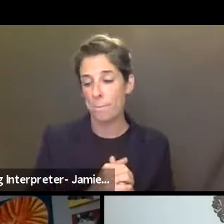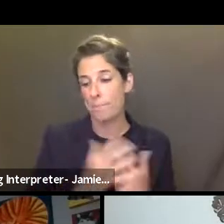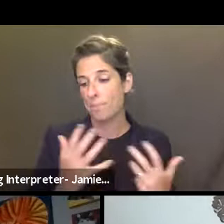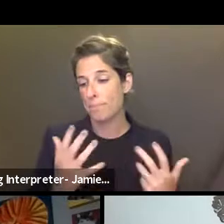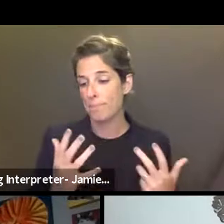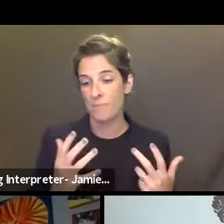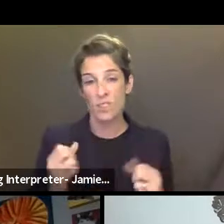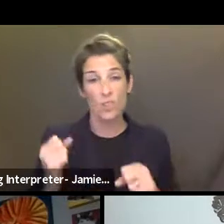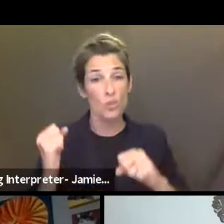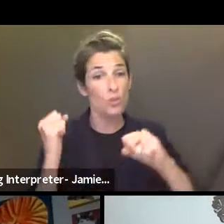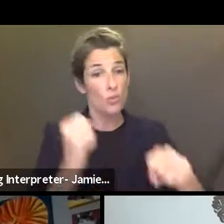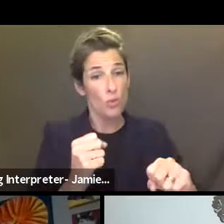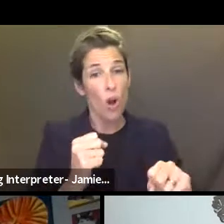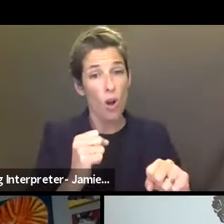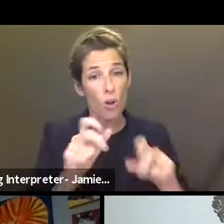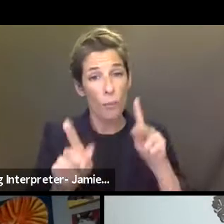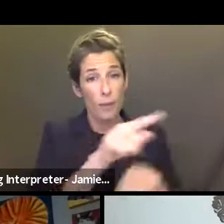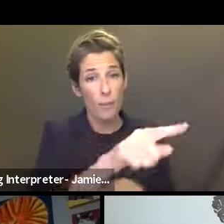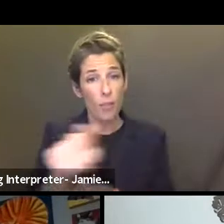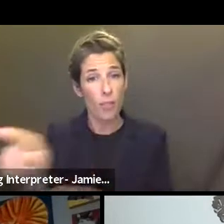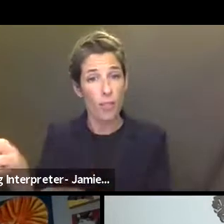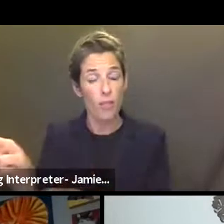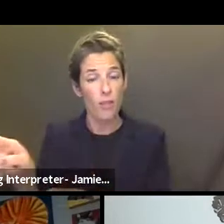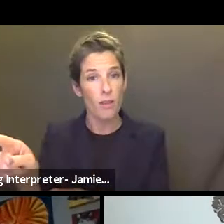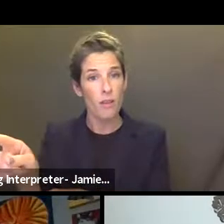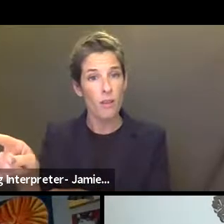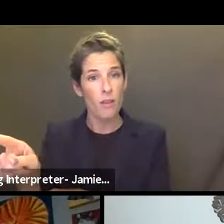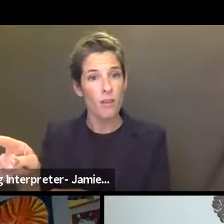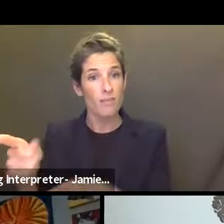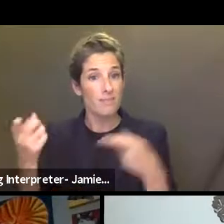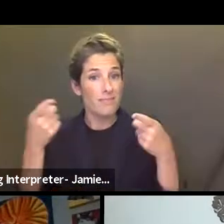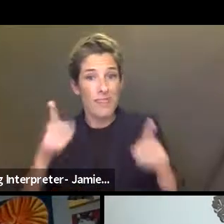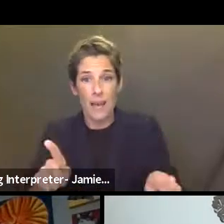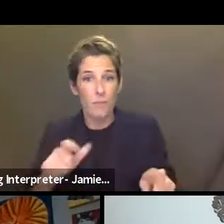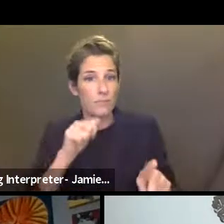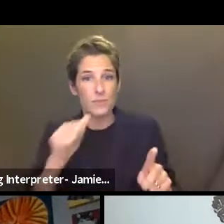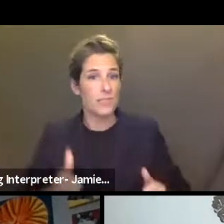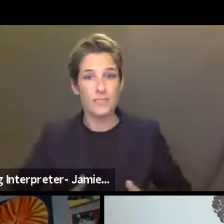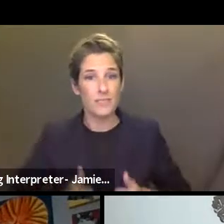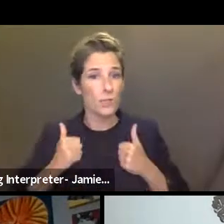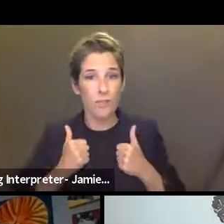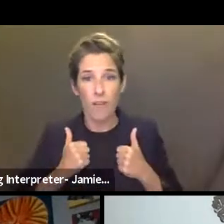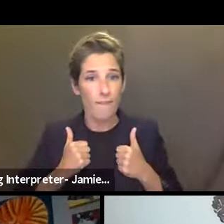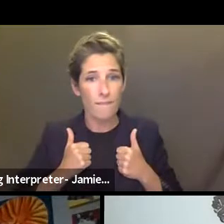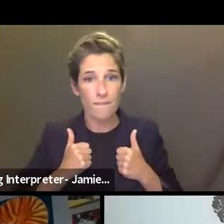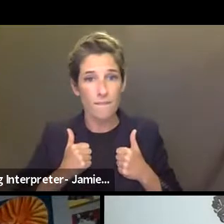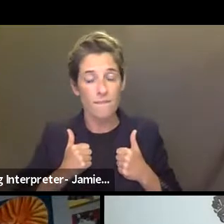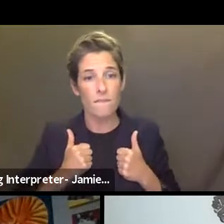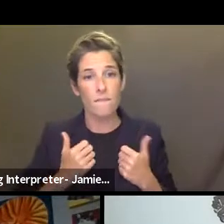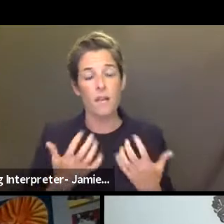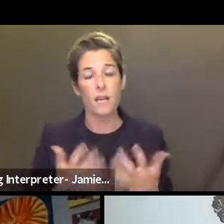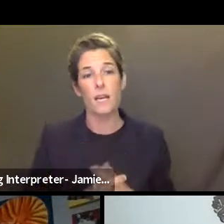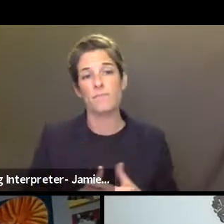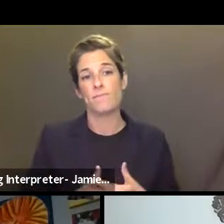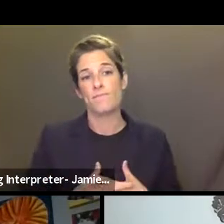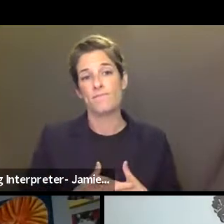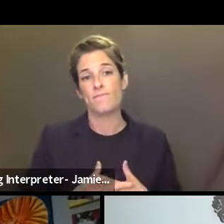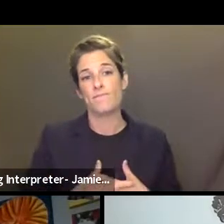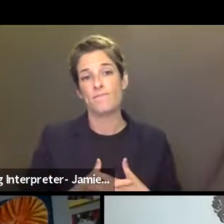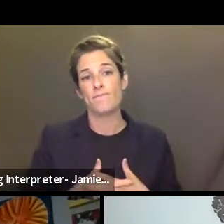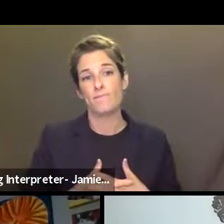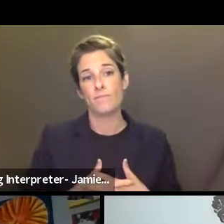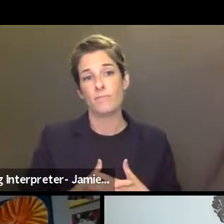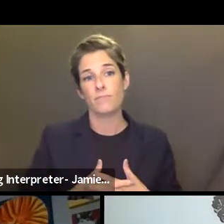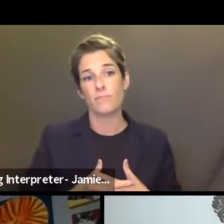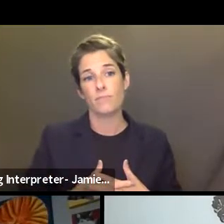much stronger, and they didn't survive. And it was